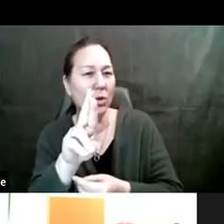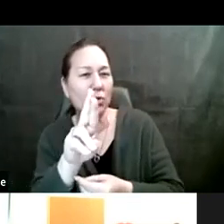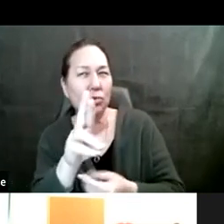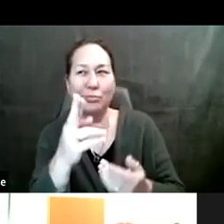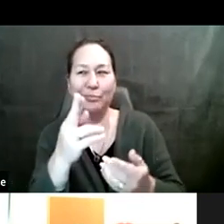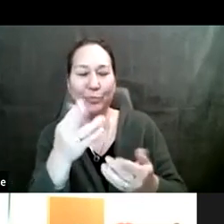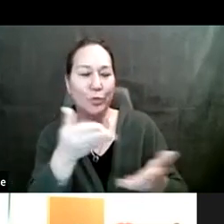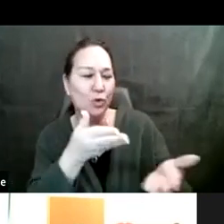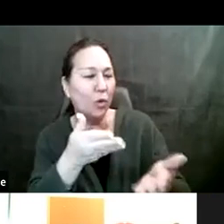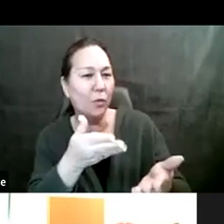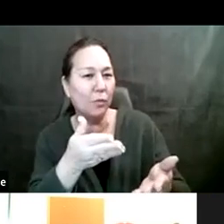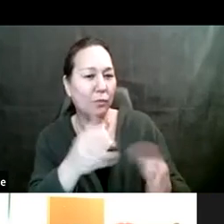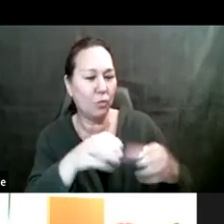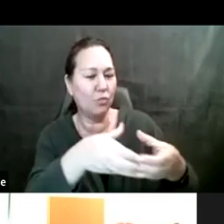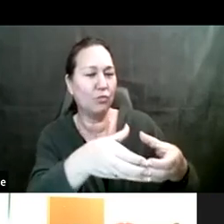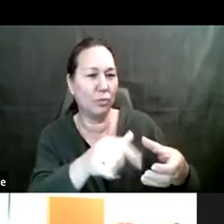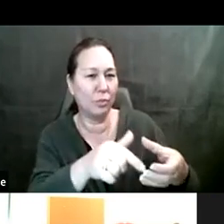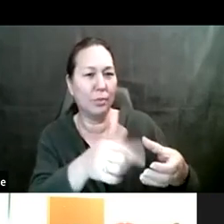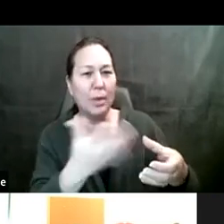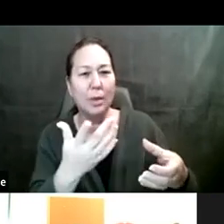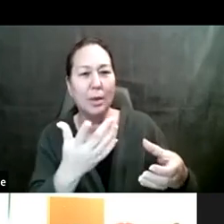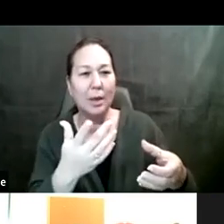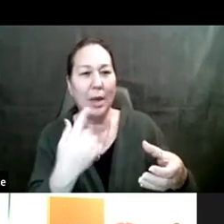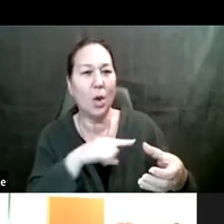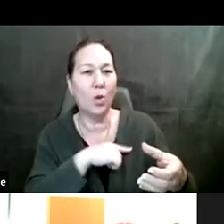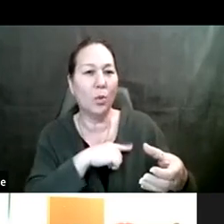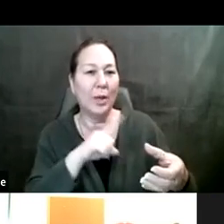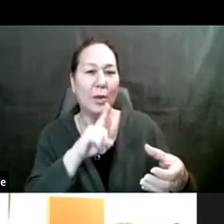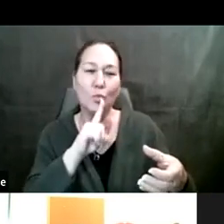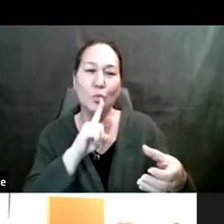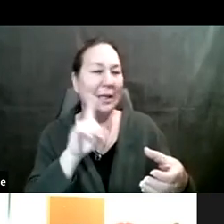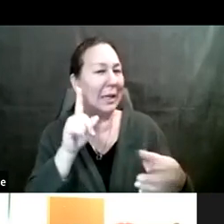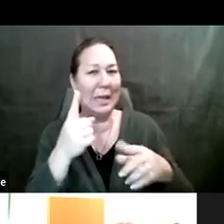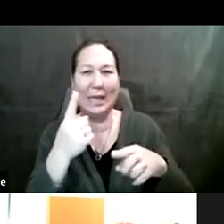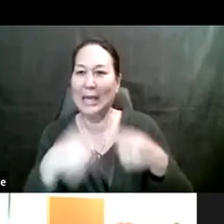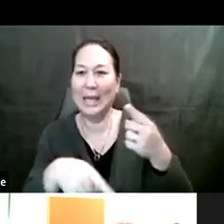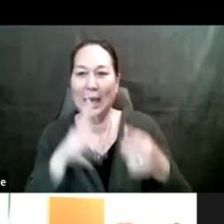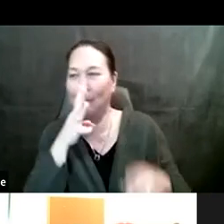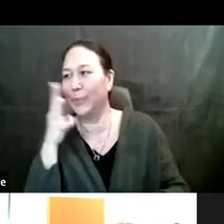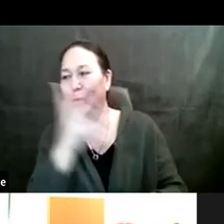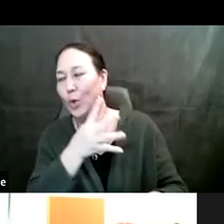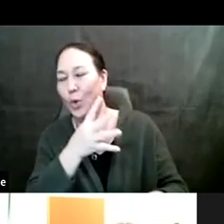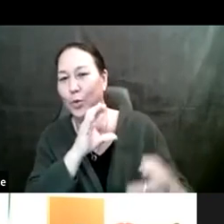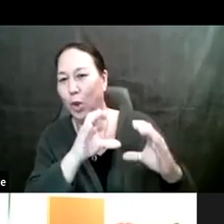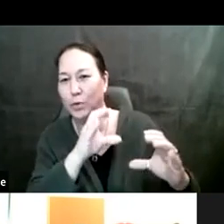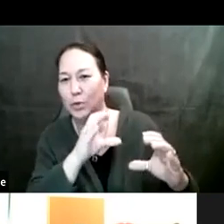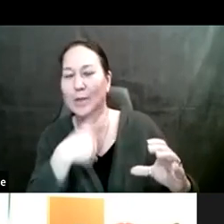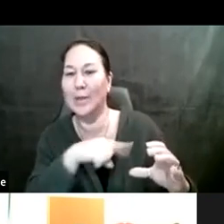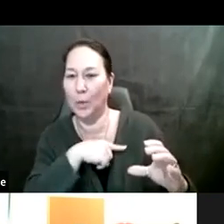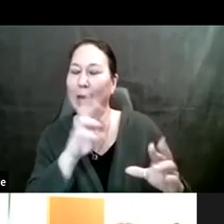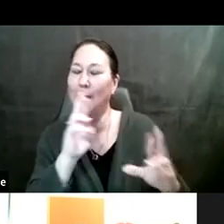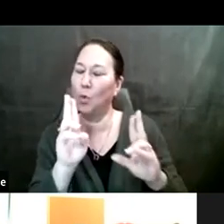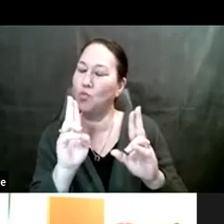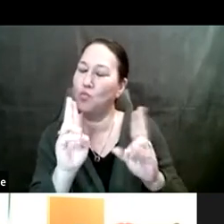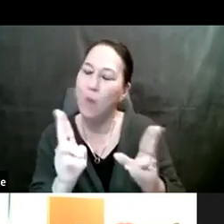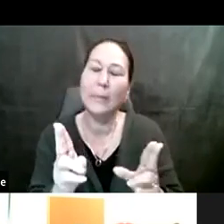and there's no escaping the conversation that we need to rapidly consolidate our